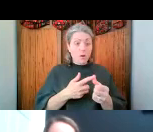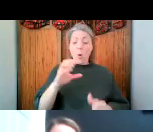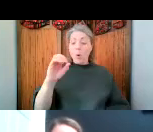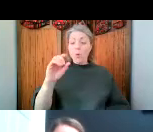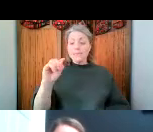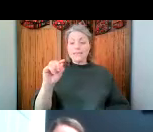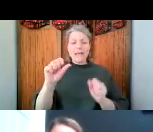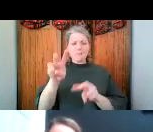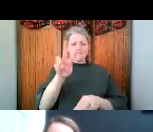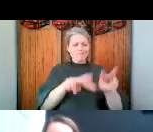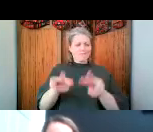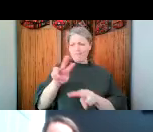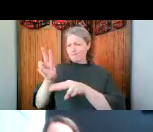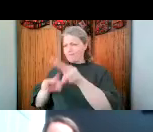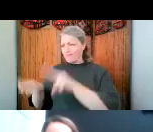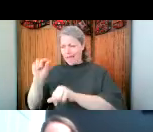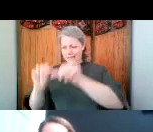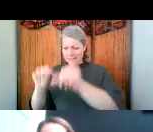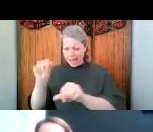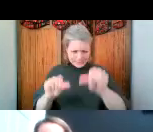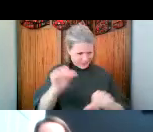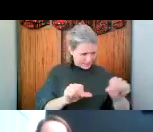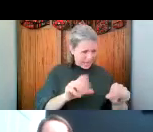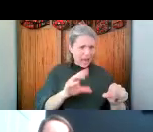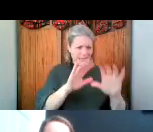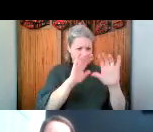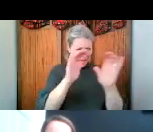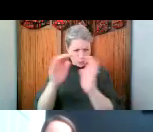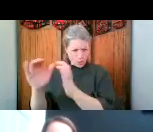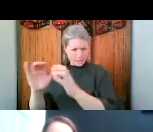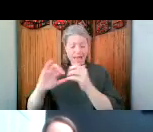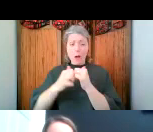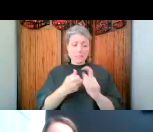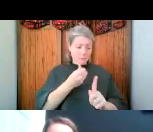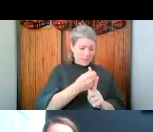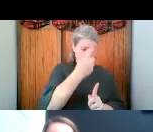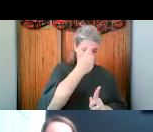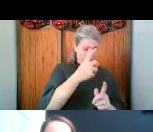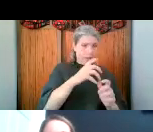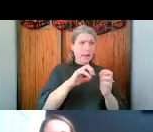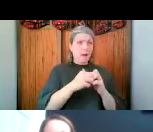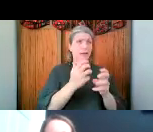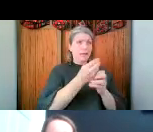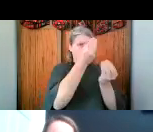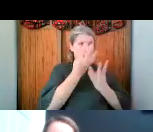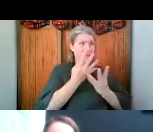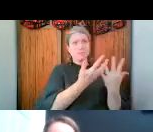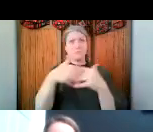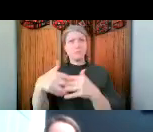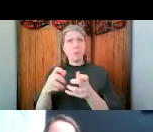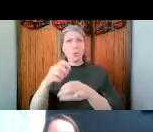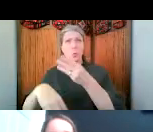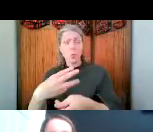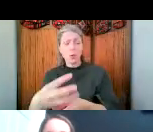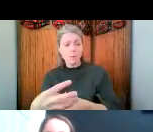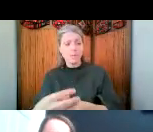can categorize them based on how it's impacting our brains and our ability to integrate the information. So we think about these 4